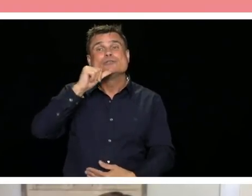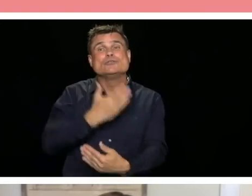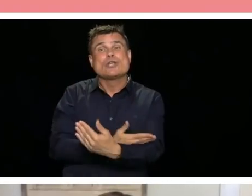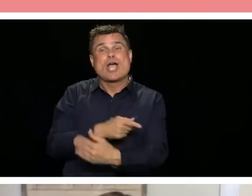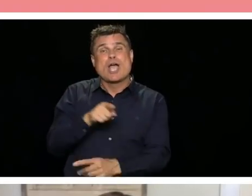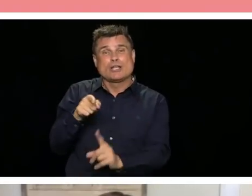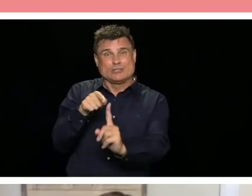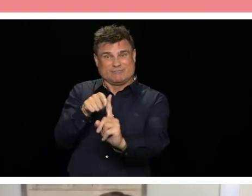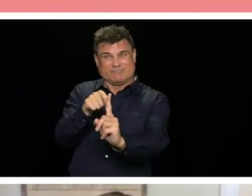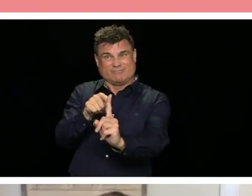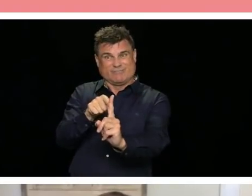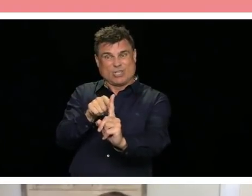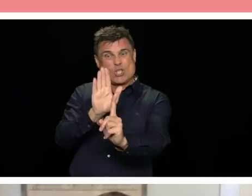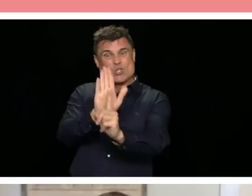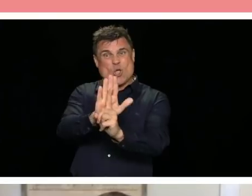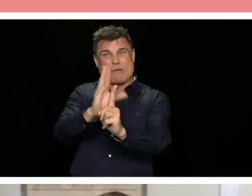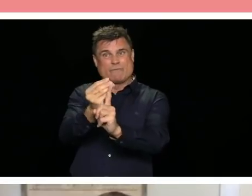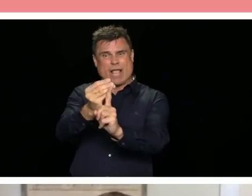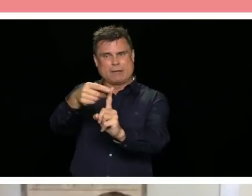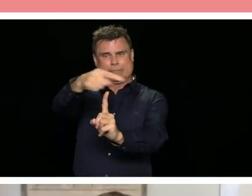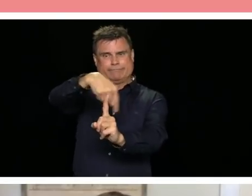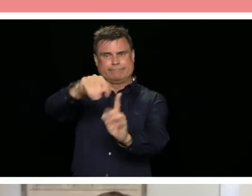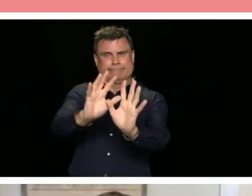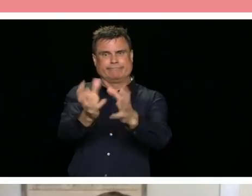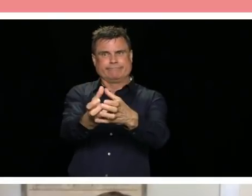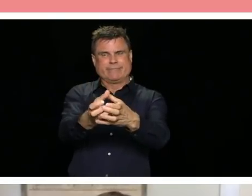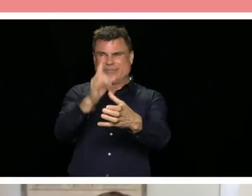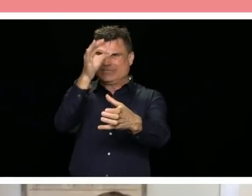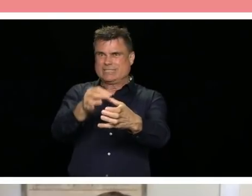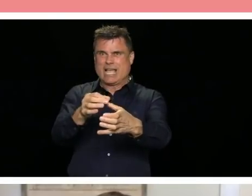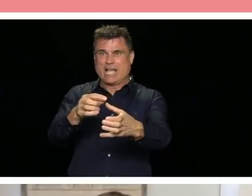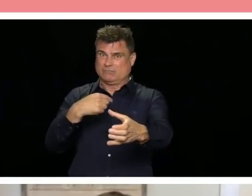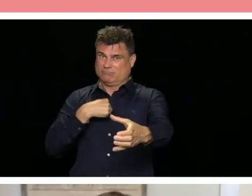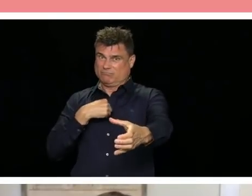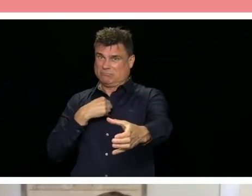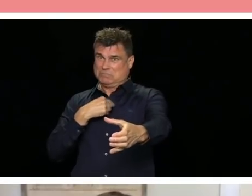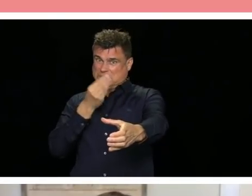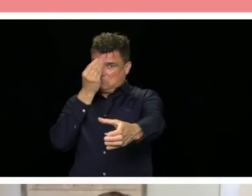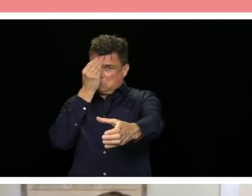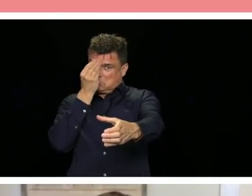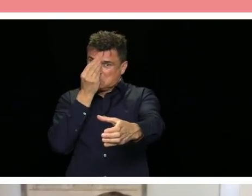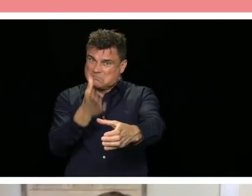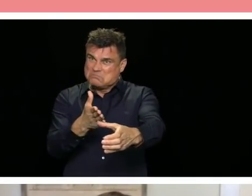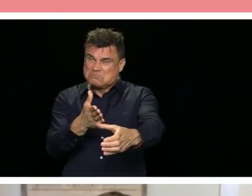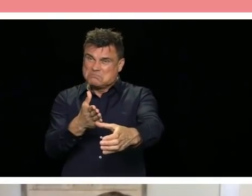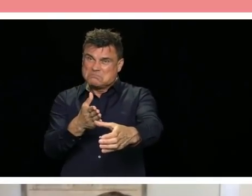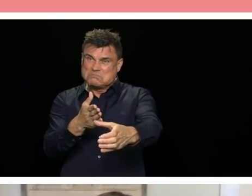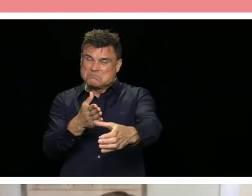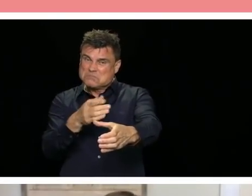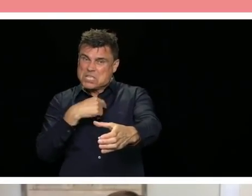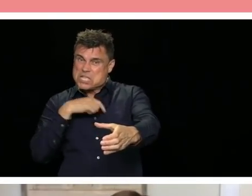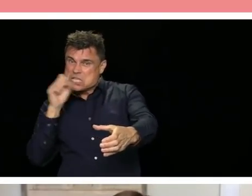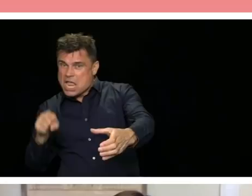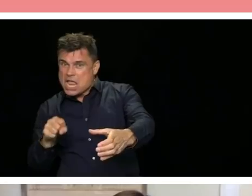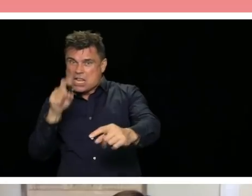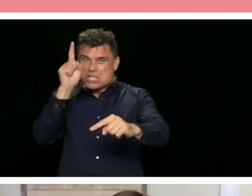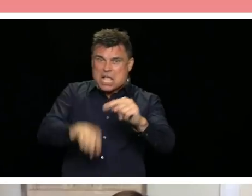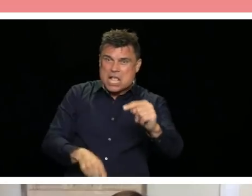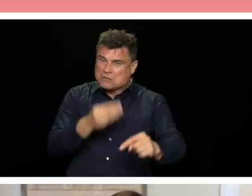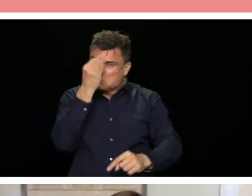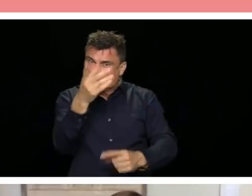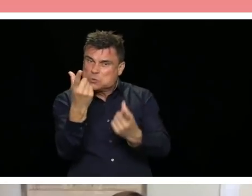Ghazala, who asks, what are the precautions we can take at home when the child returns from daycare?